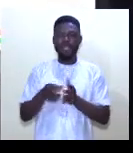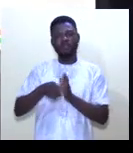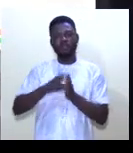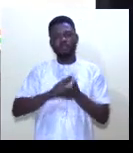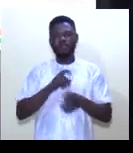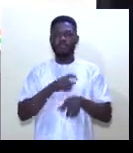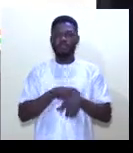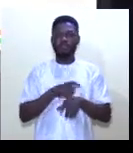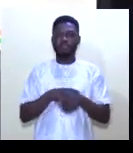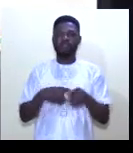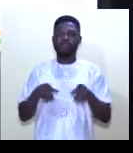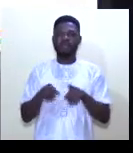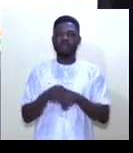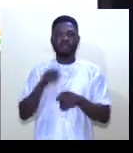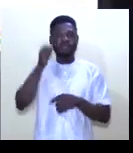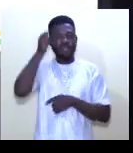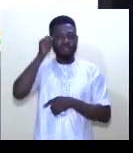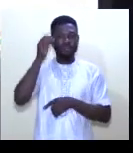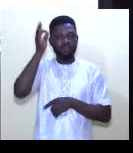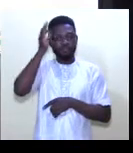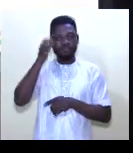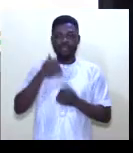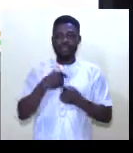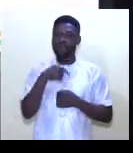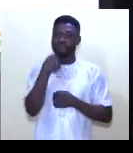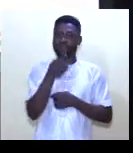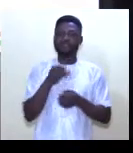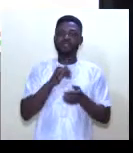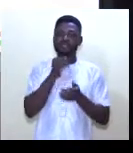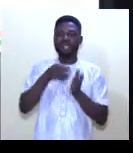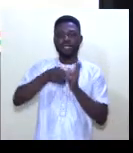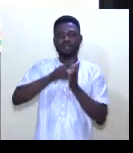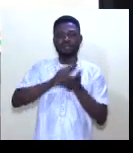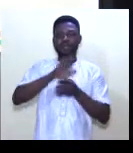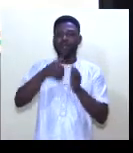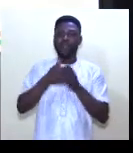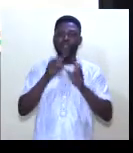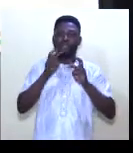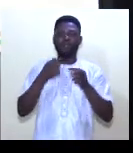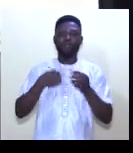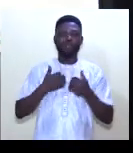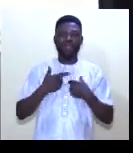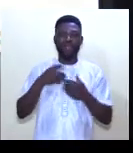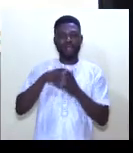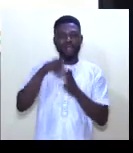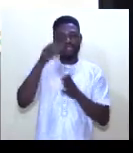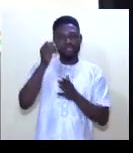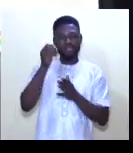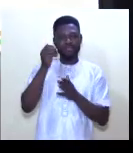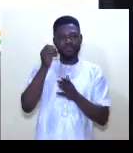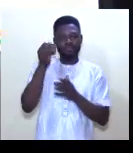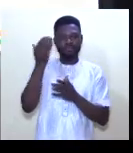that means revision time. As Auntie Fumi has said, we'll be focusing on reviewing all the topics that we have